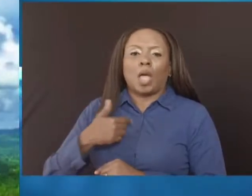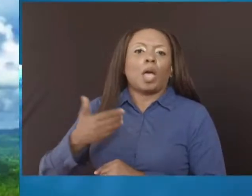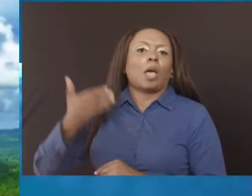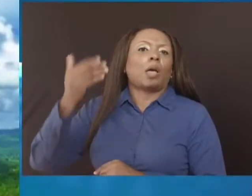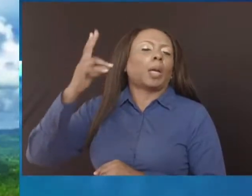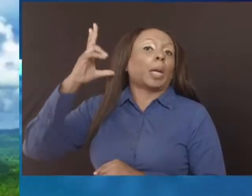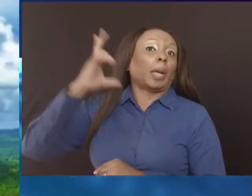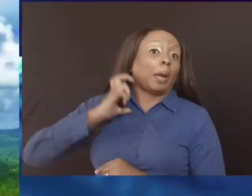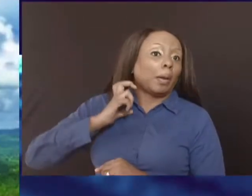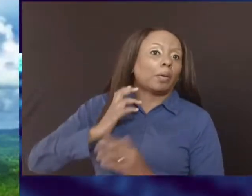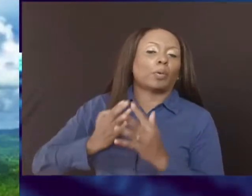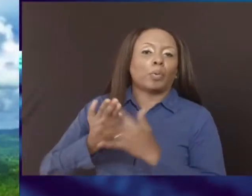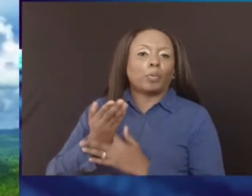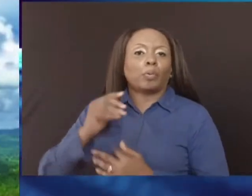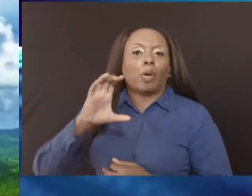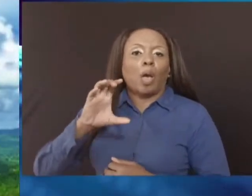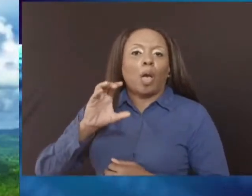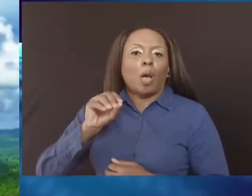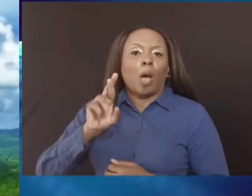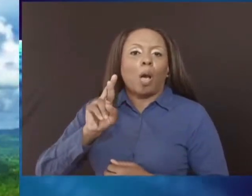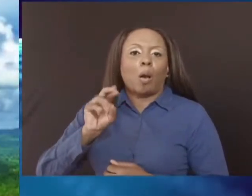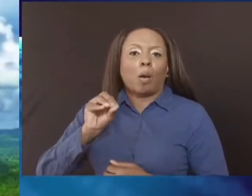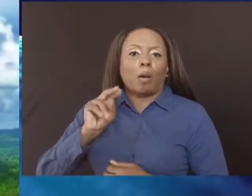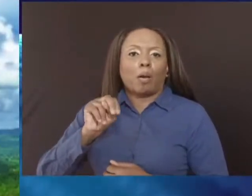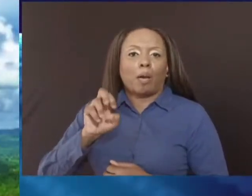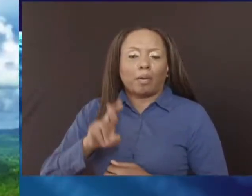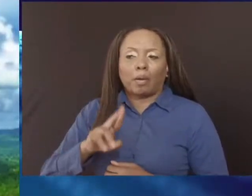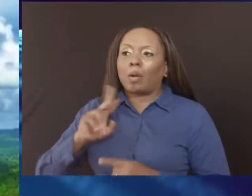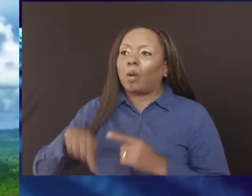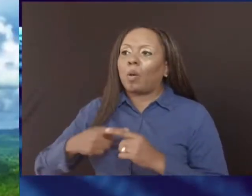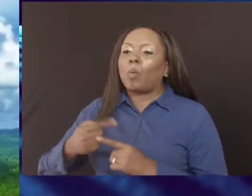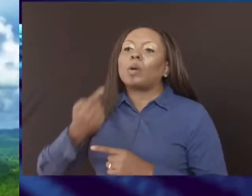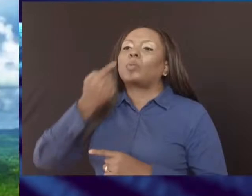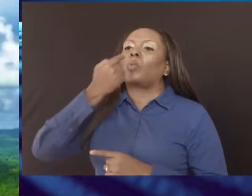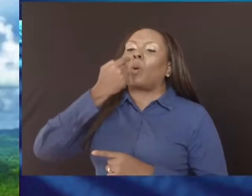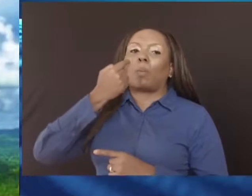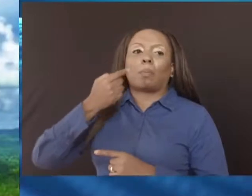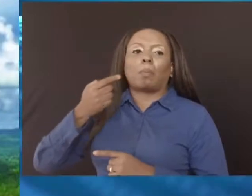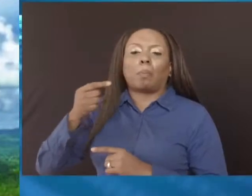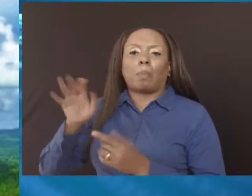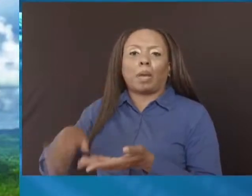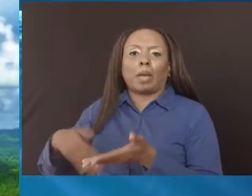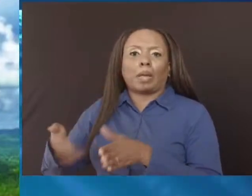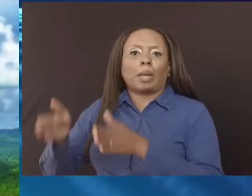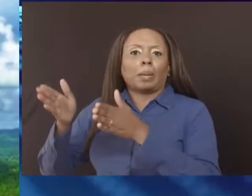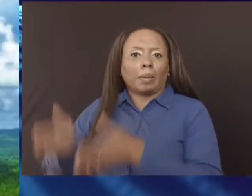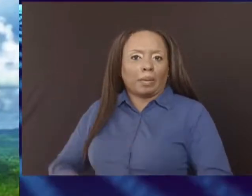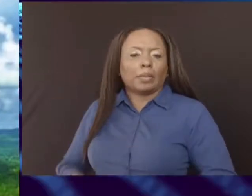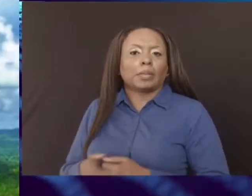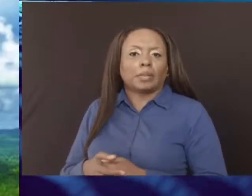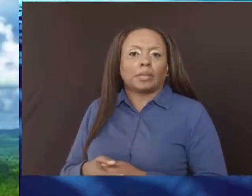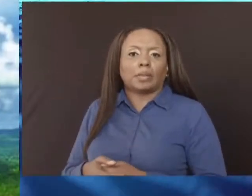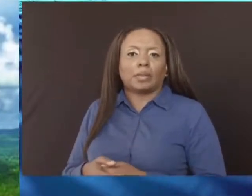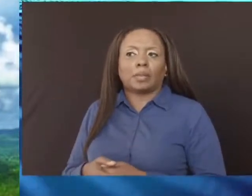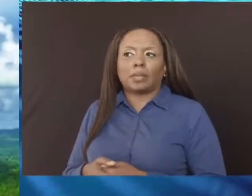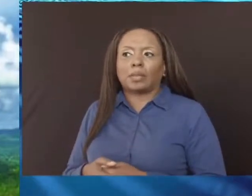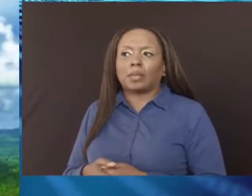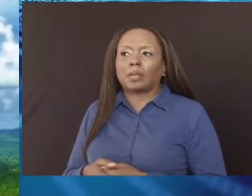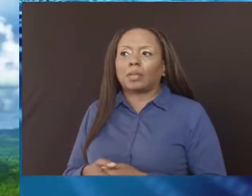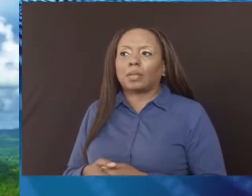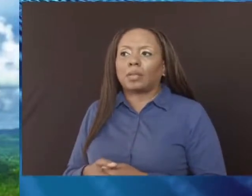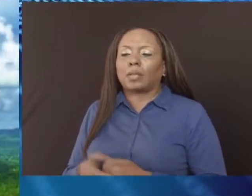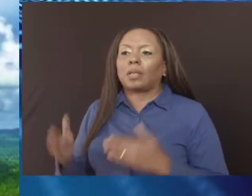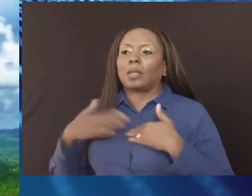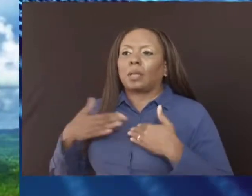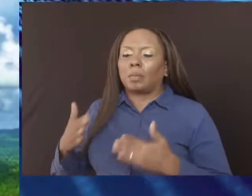coroner's office. Once the swab is taken and the swab is reported, because the swab has to be reported, then they will release the body